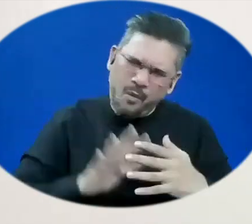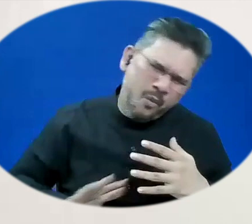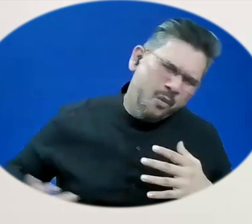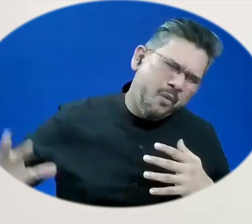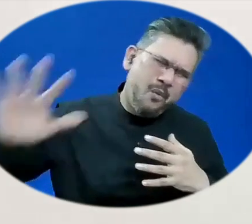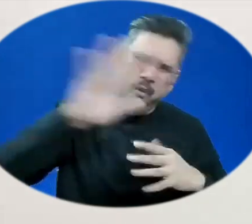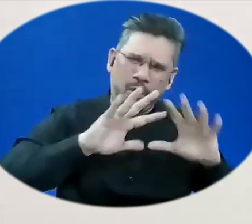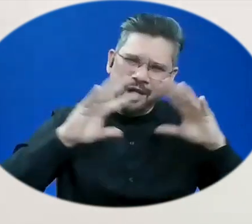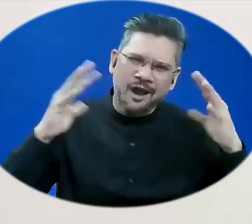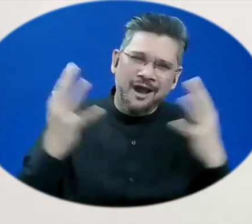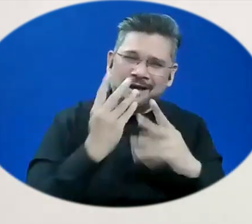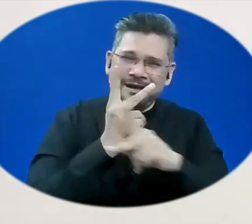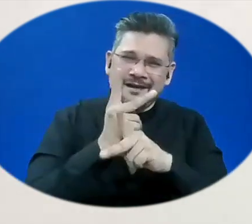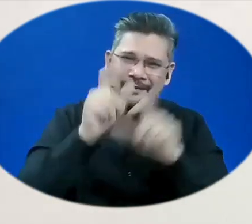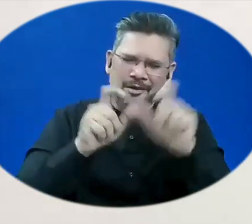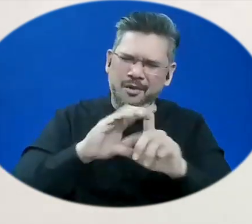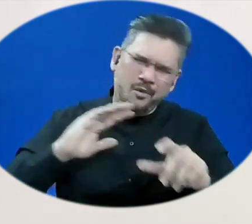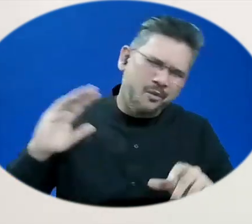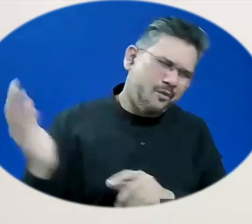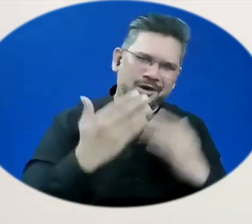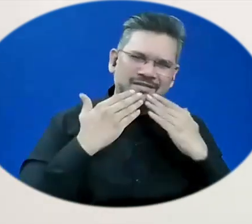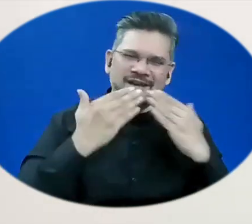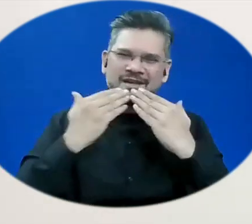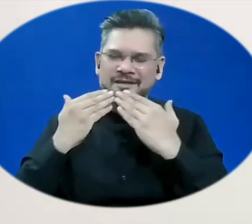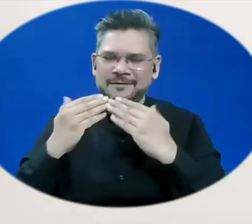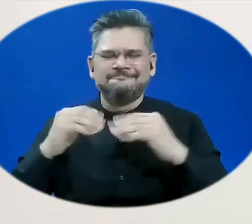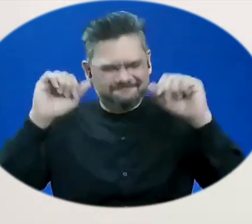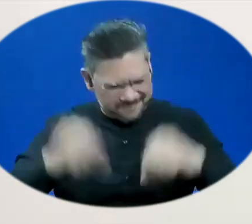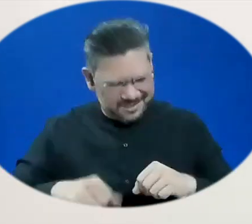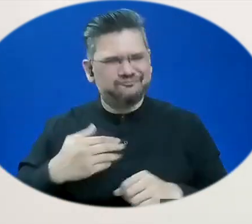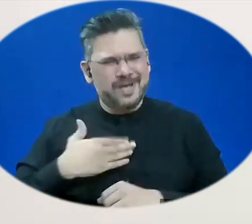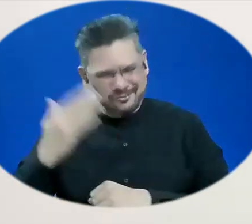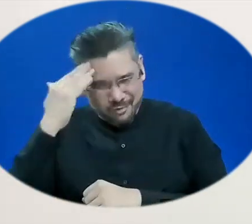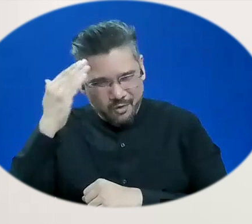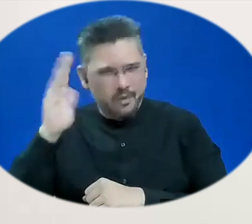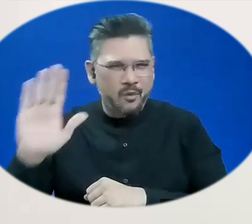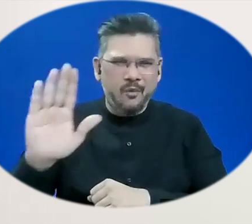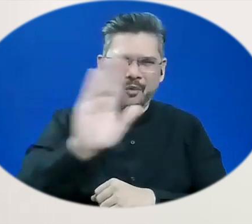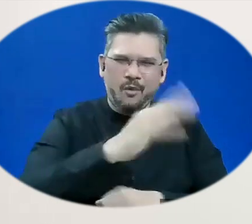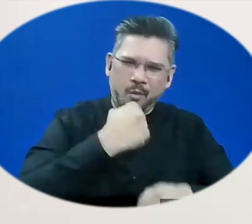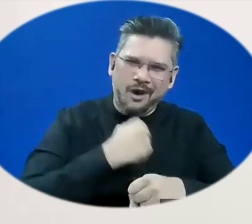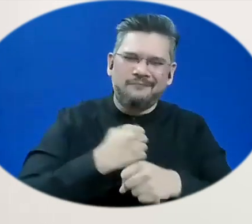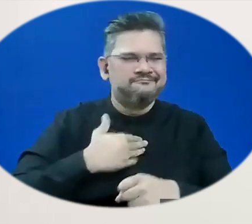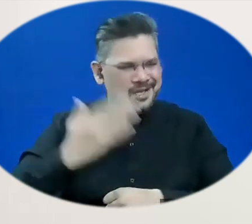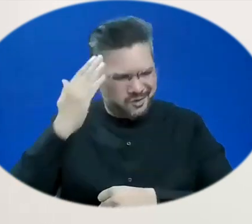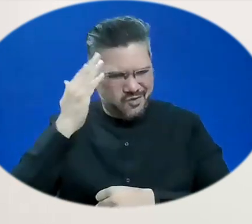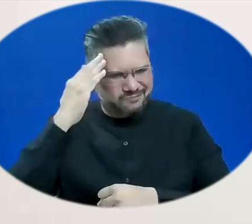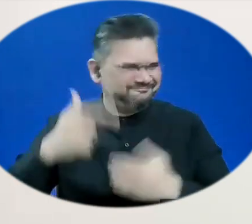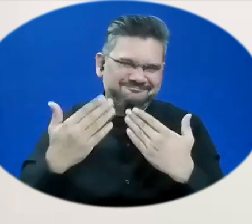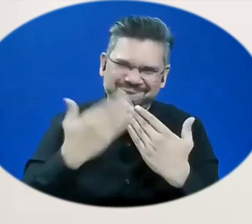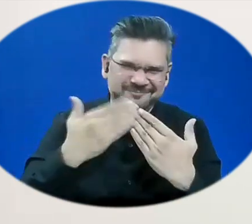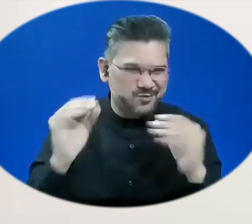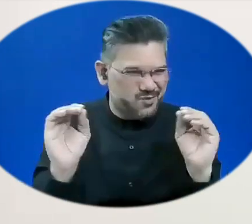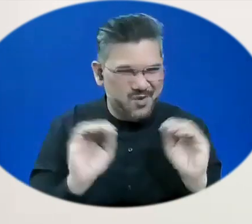of us. We acknowledge all of our challenges. It's not an easy road that we have traveled. It is